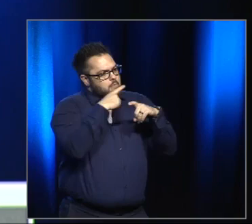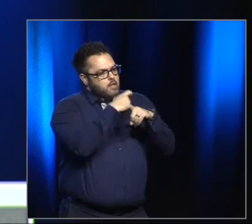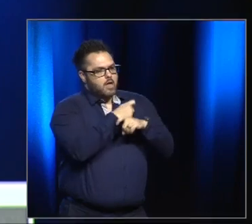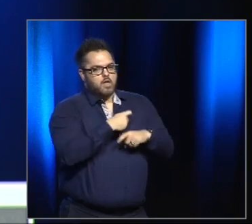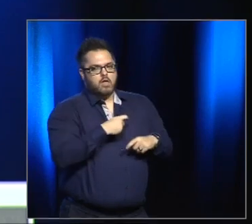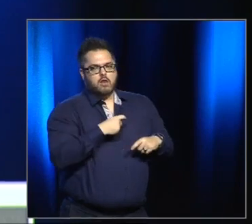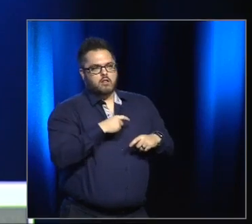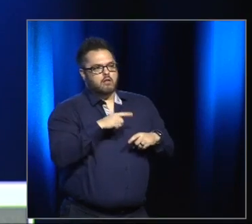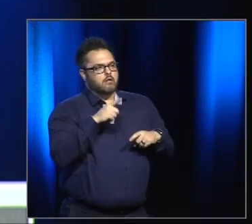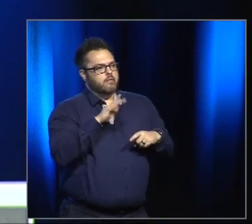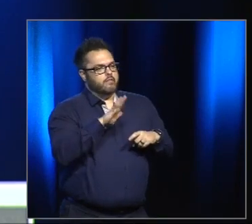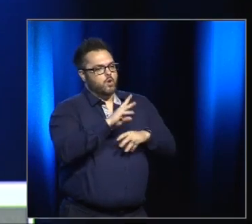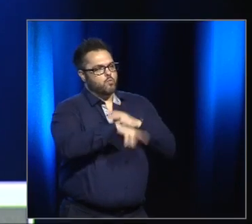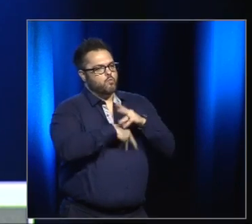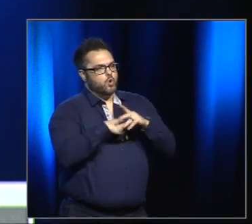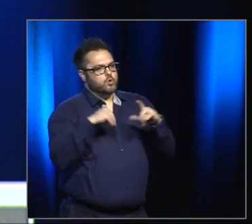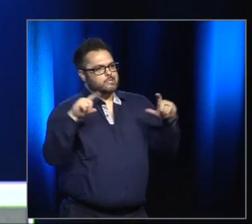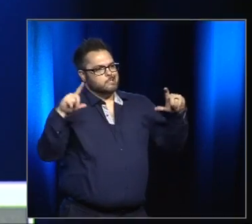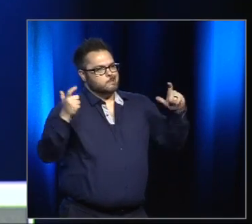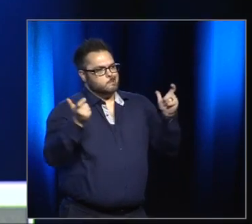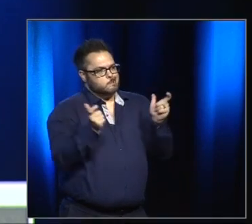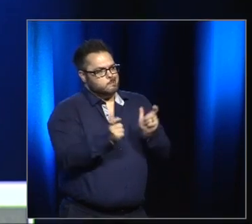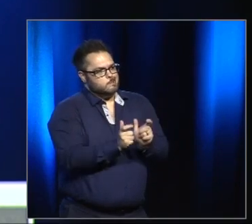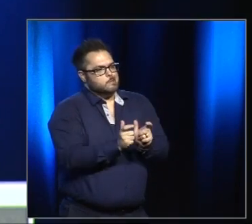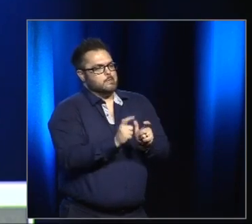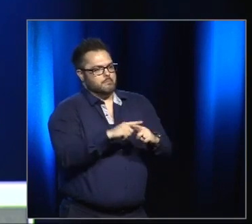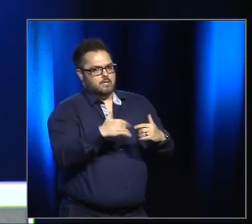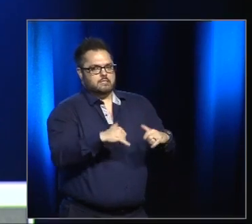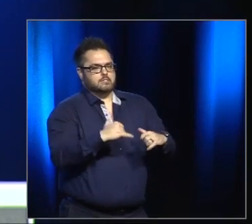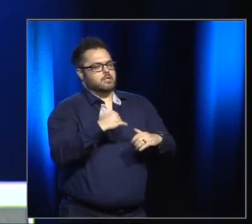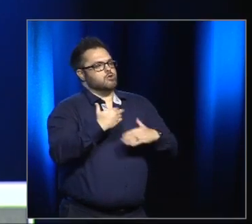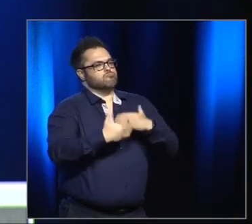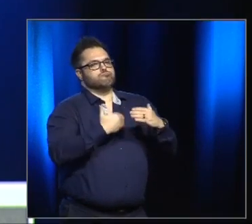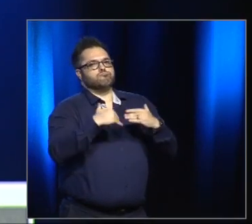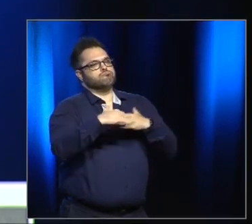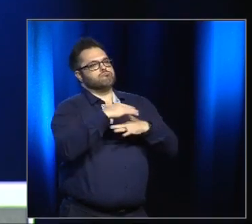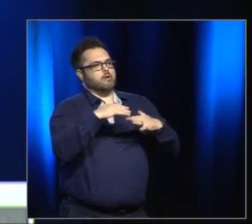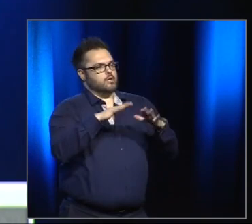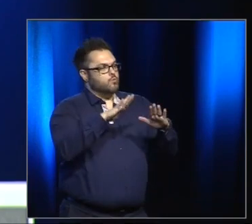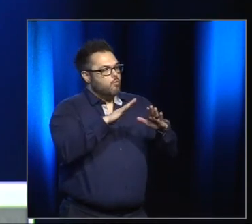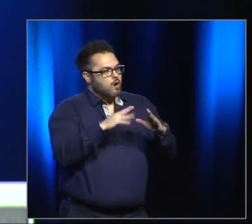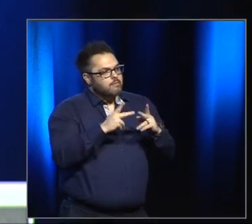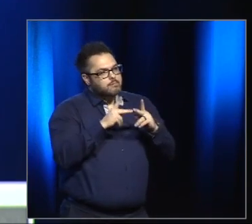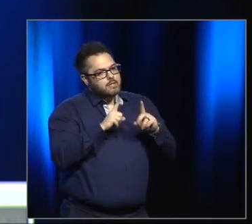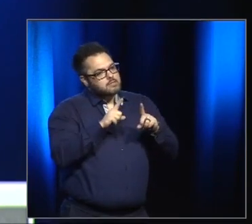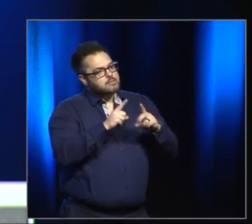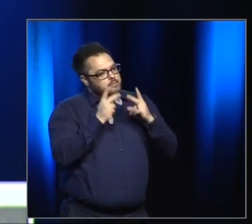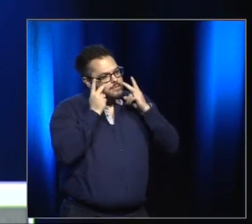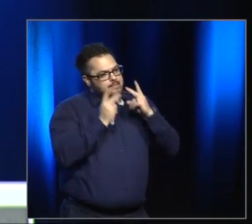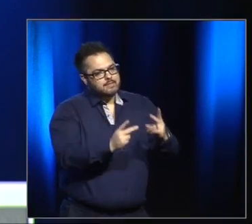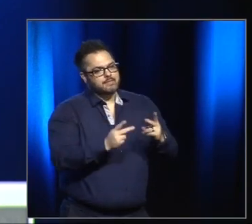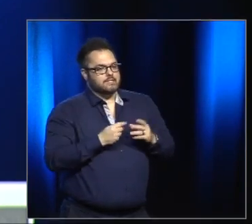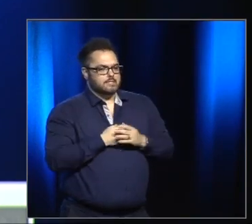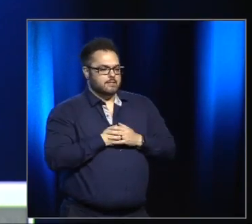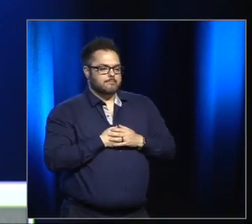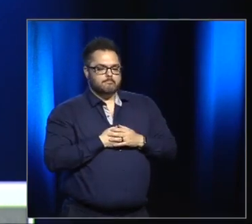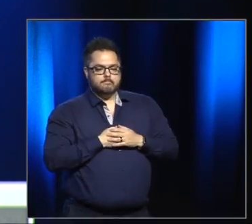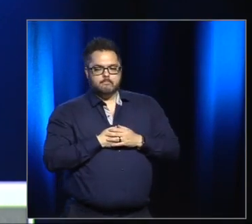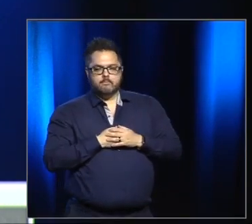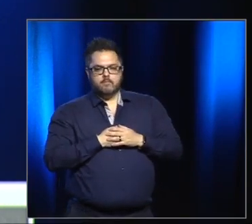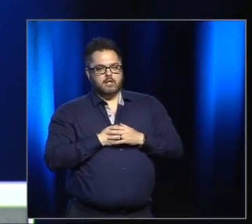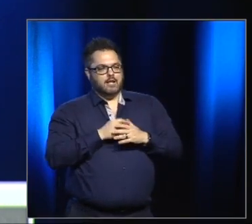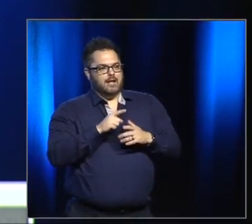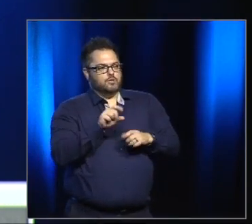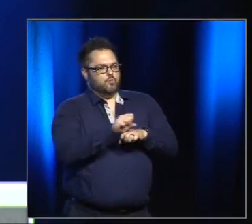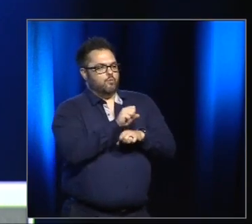intriguing ecosystems, and it's just a wonderful place to visit and to be an Antarctic, to be a